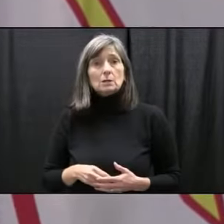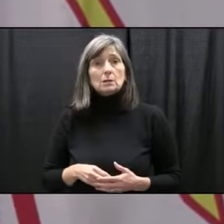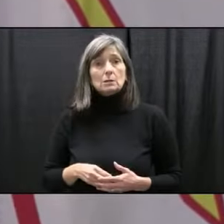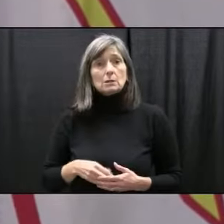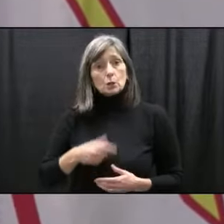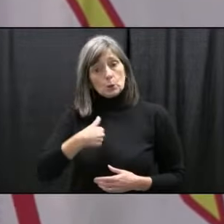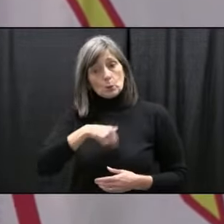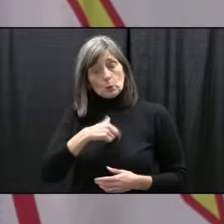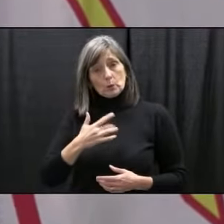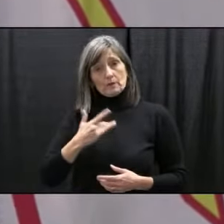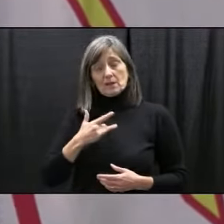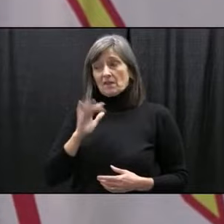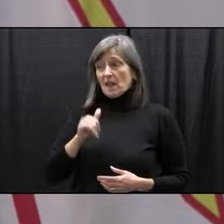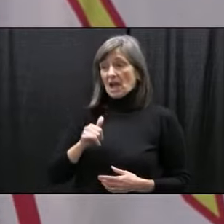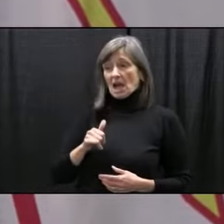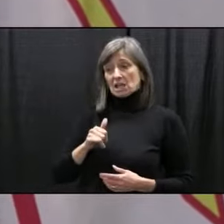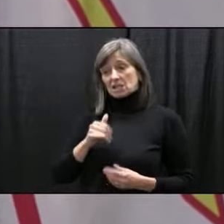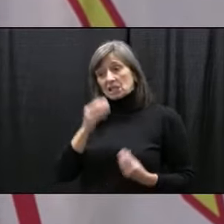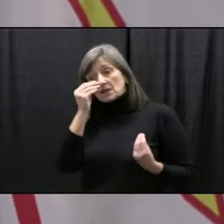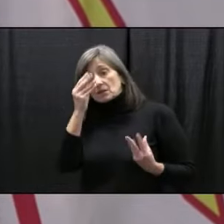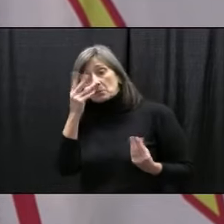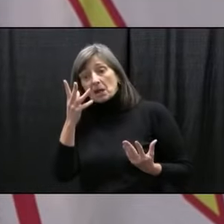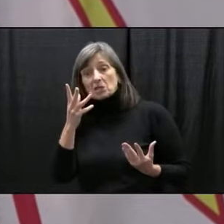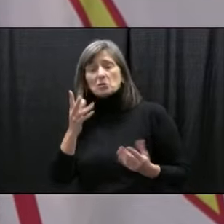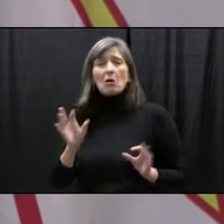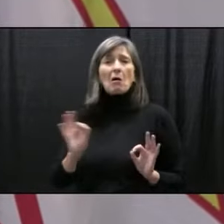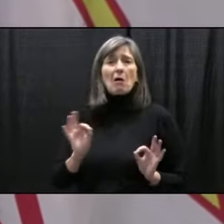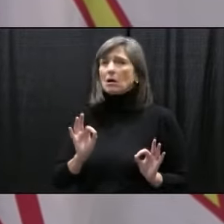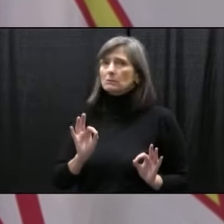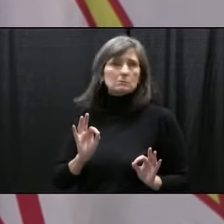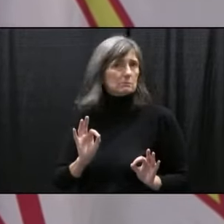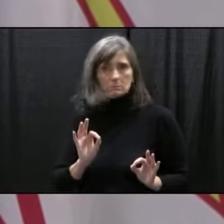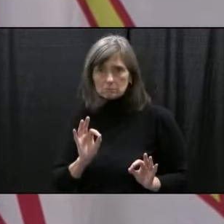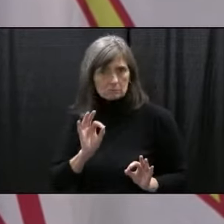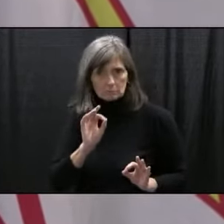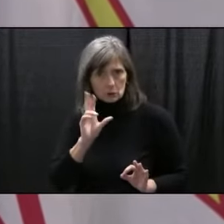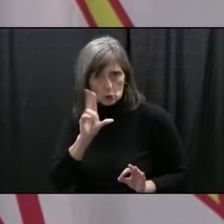this information is not quite significant and serious,